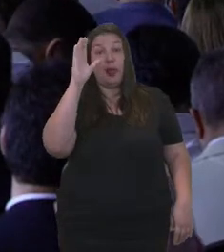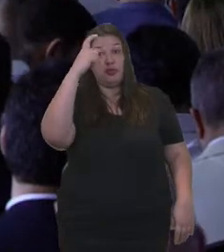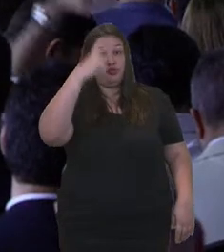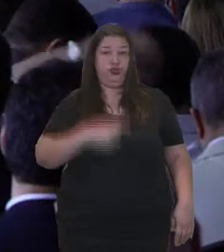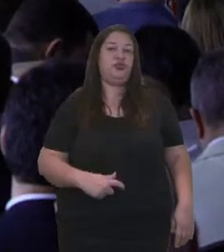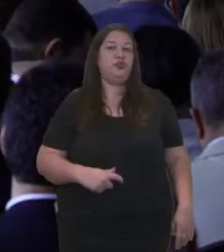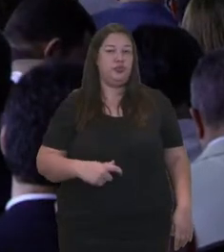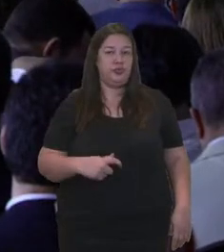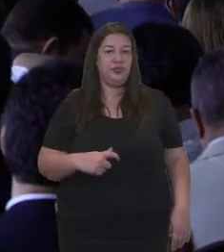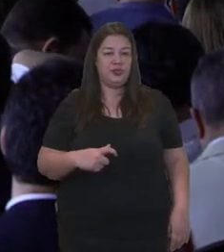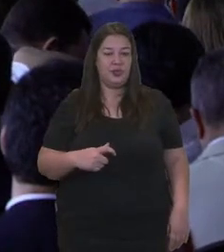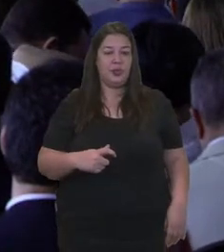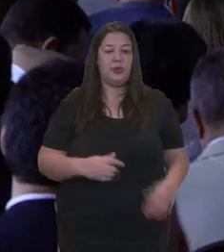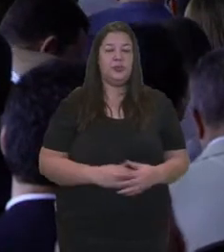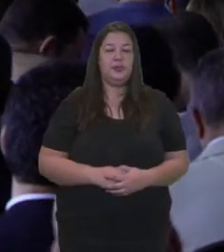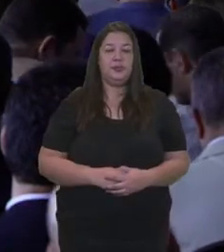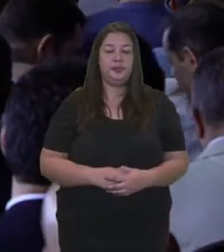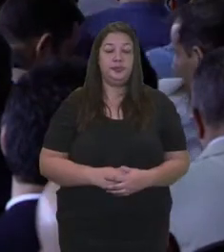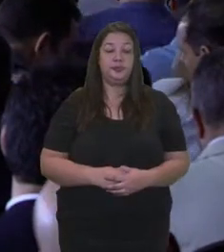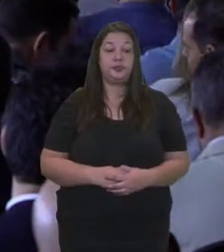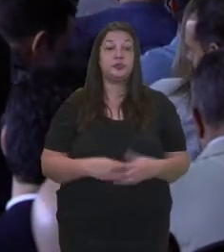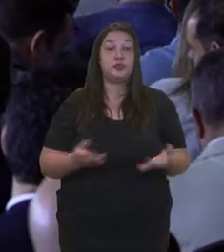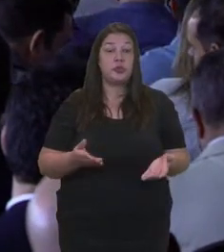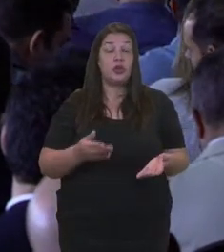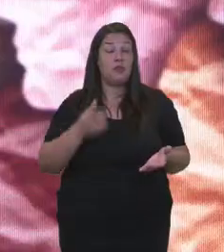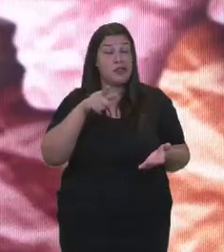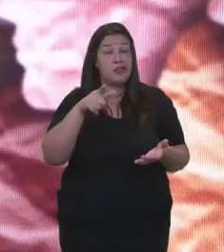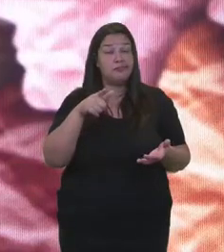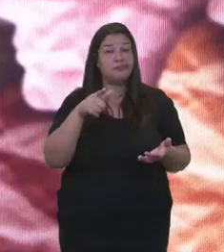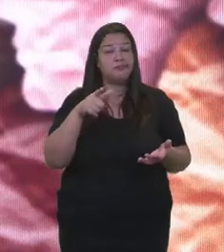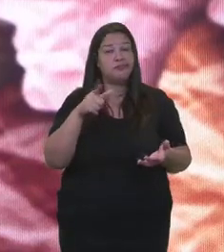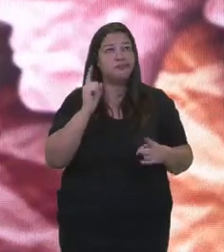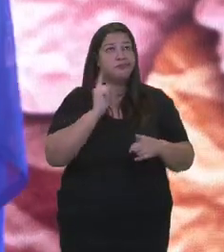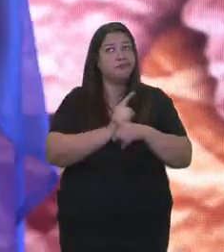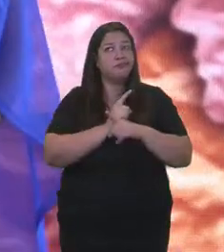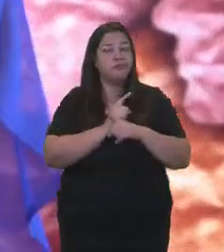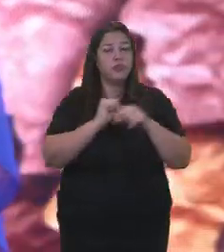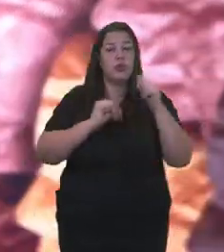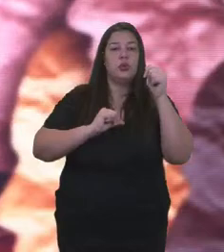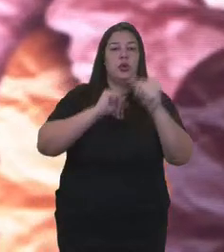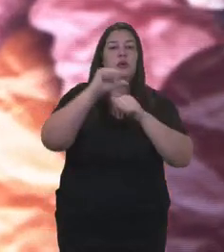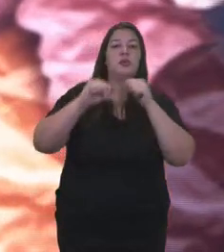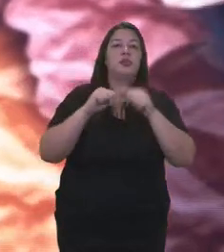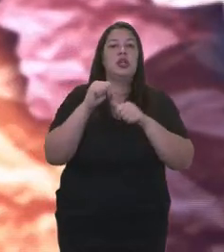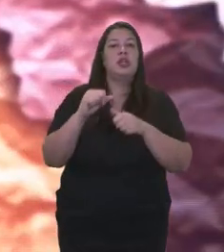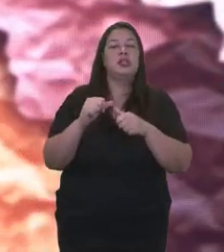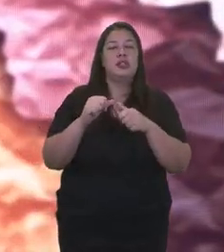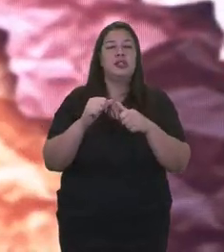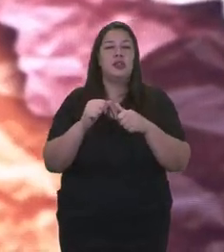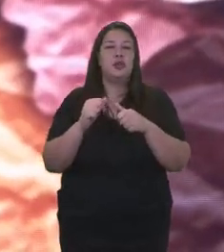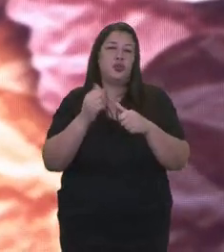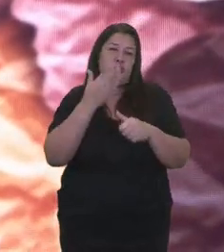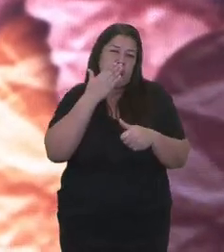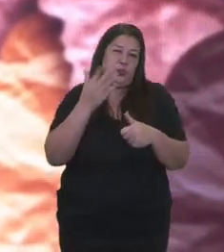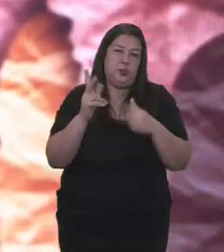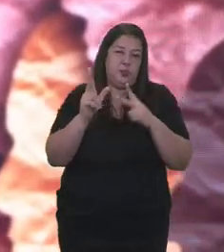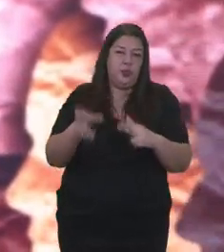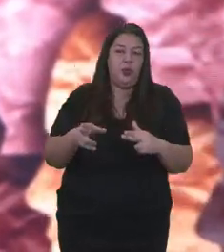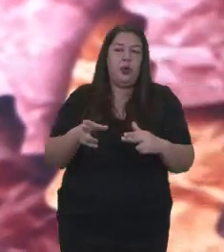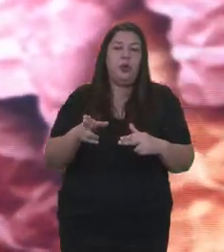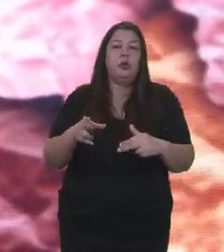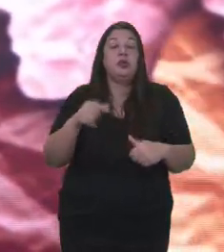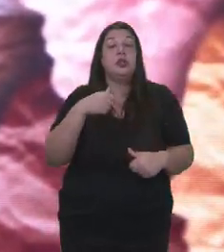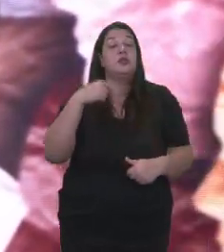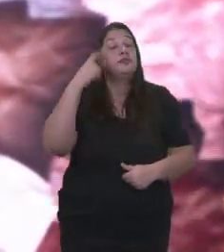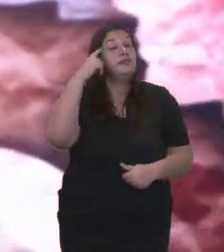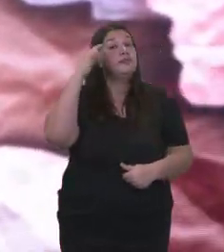capacities, capacitation. So when we face a change of this kind, we need to know which are the